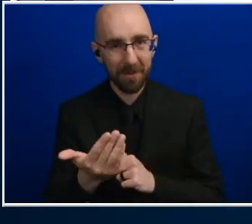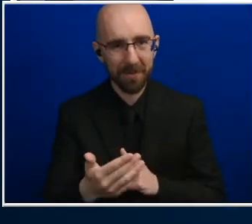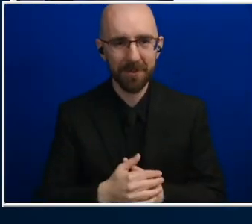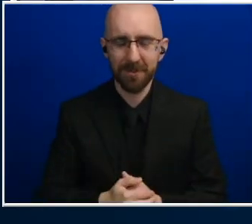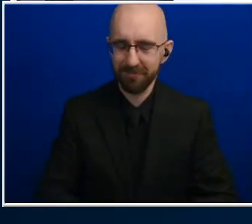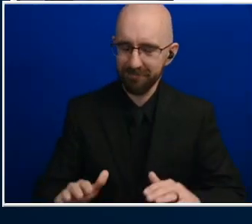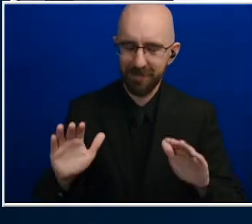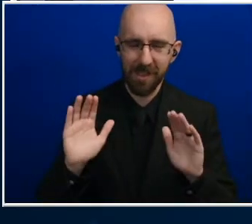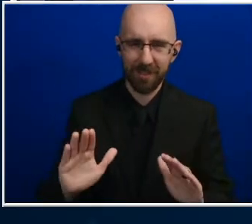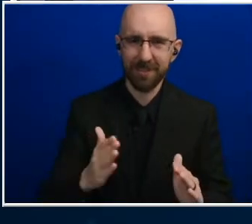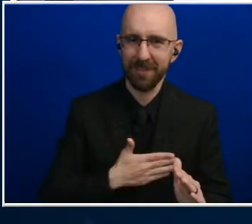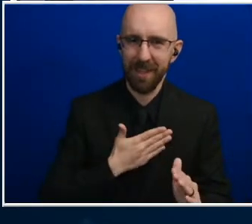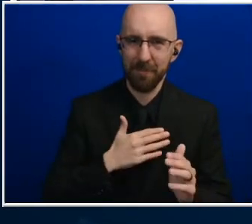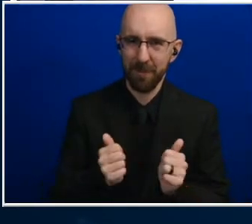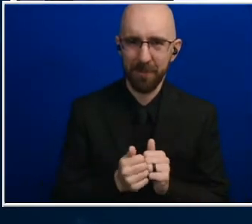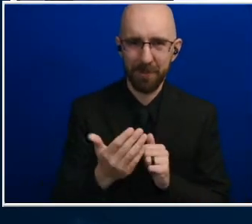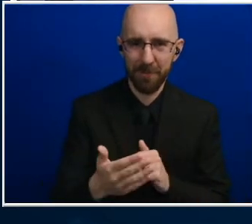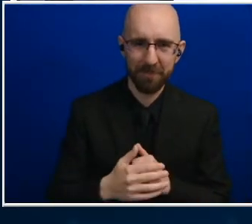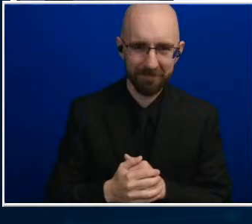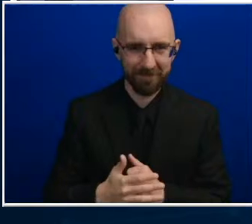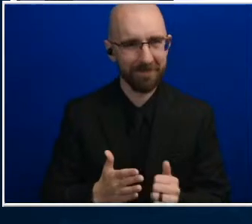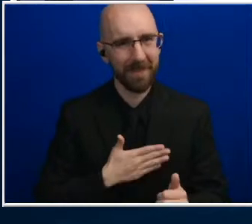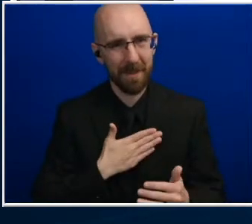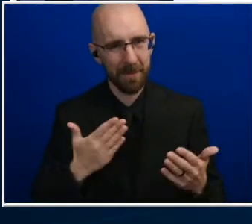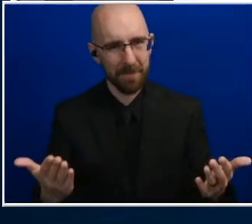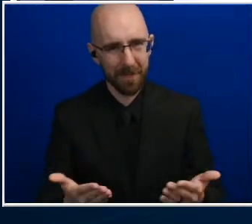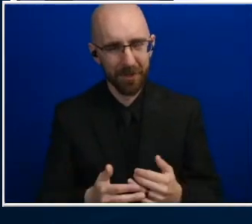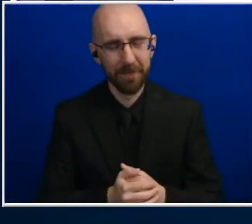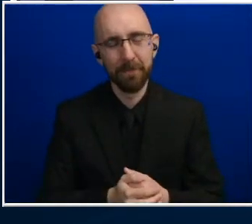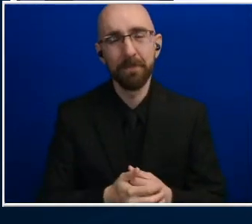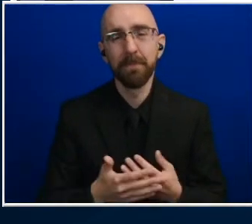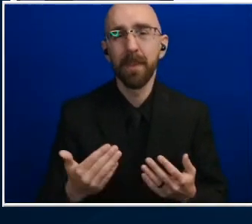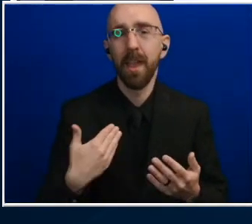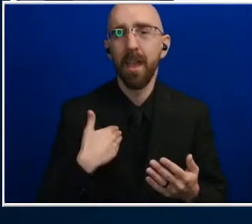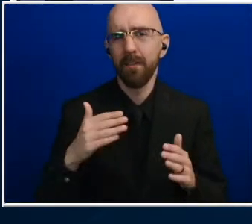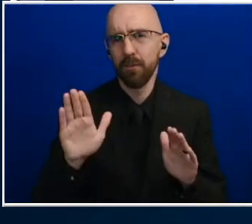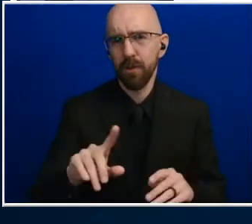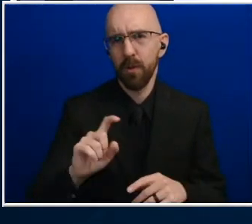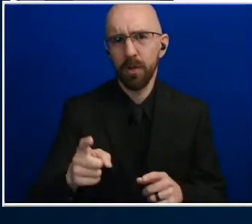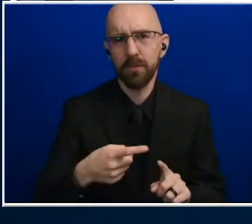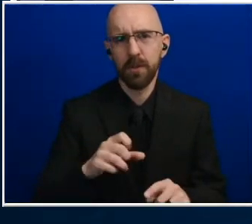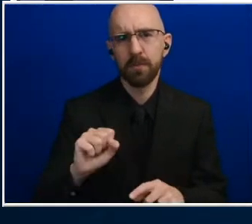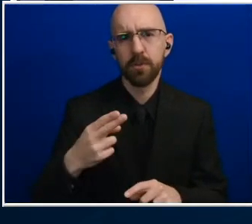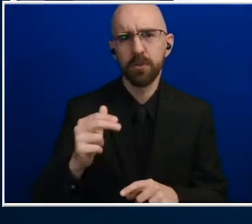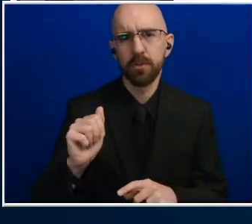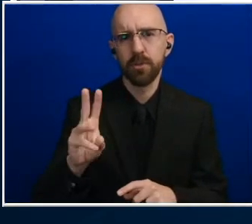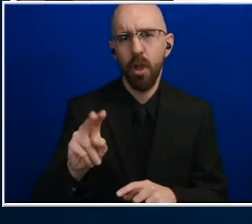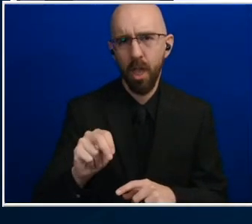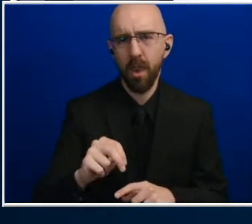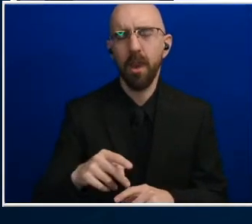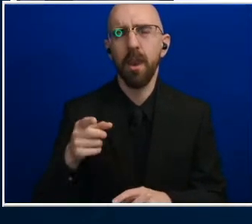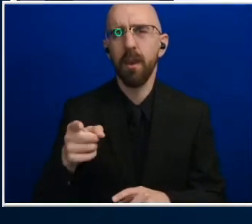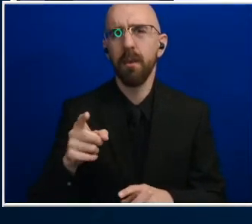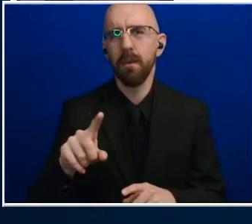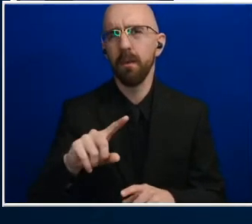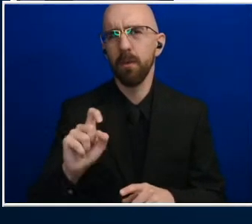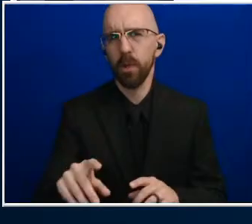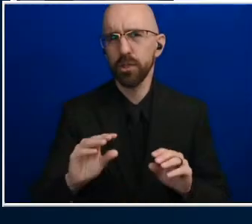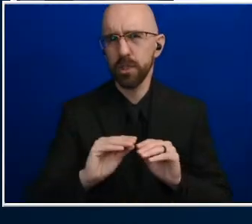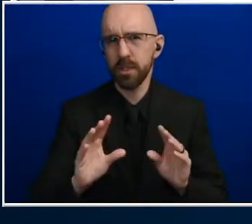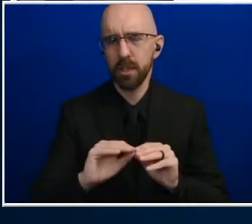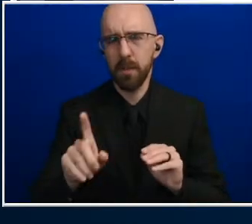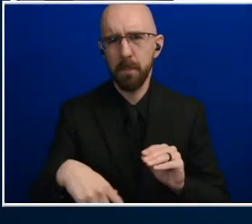be with you. Happy to be here. I've got a great question from Sean Curry. Sean wants some clarifications on who should